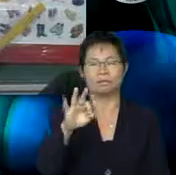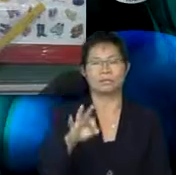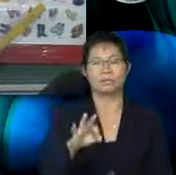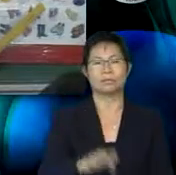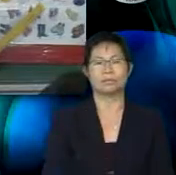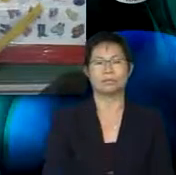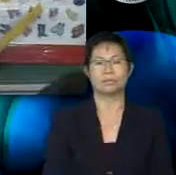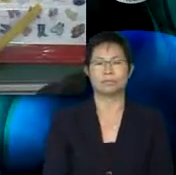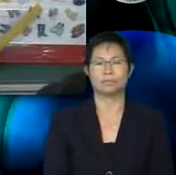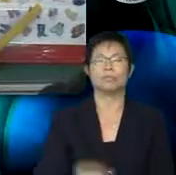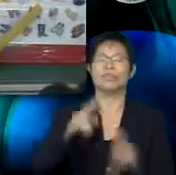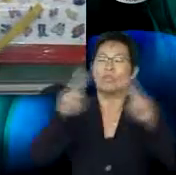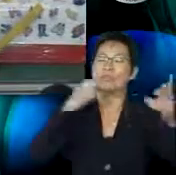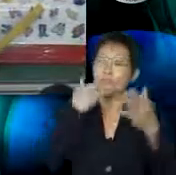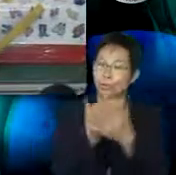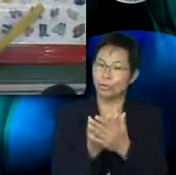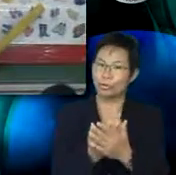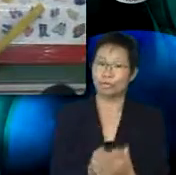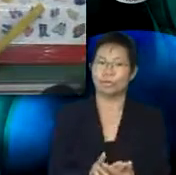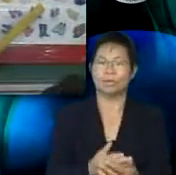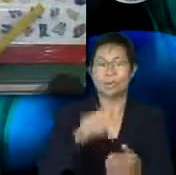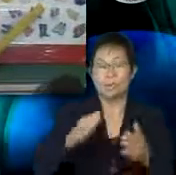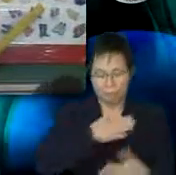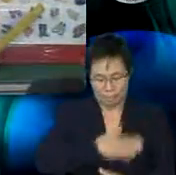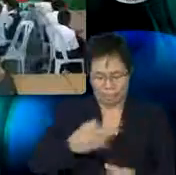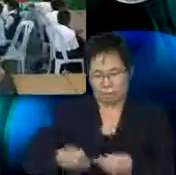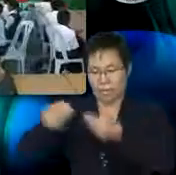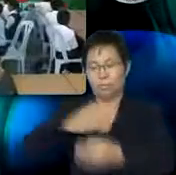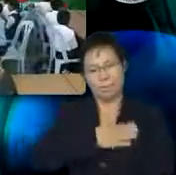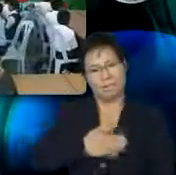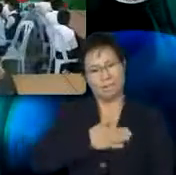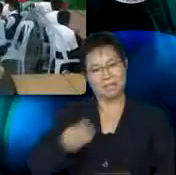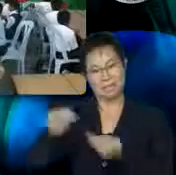Scarf. S-C-A-R-F. Scarf. Very good. Please give a clap.